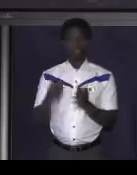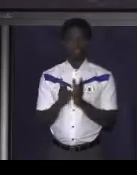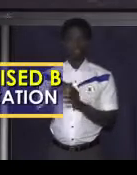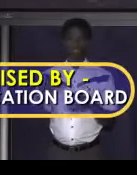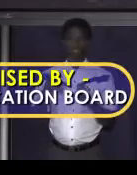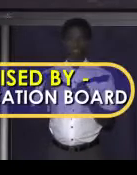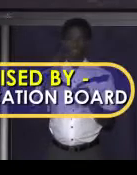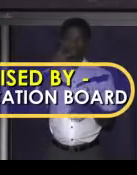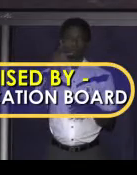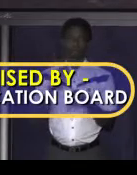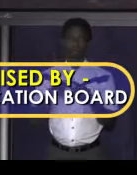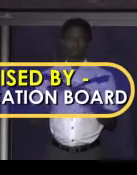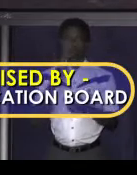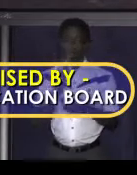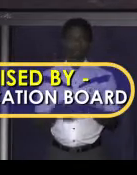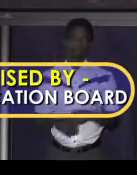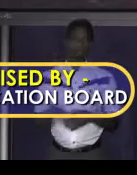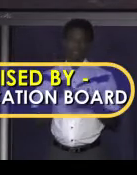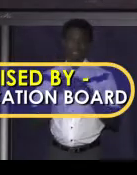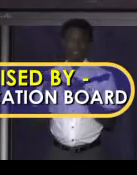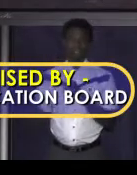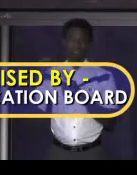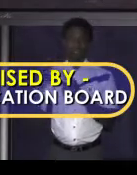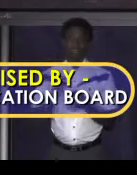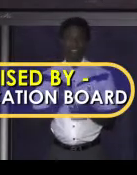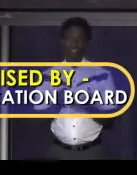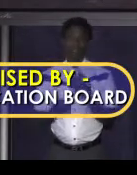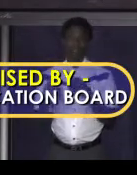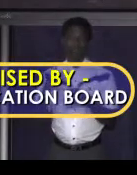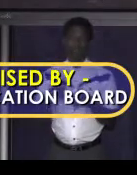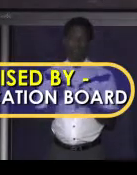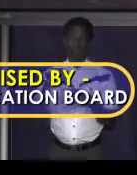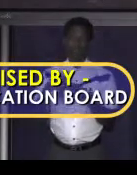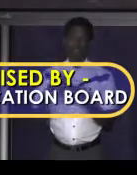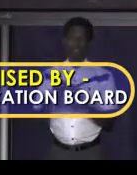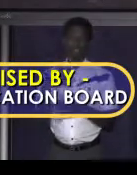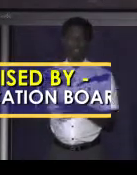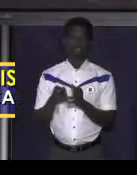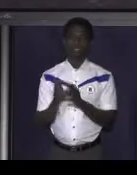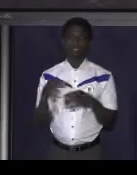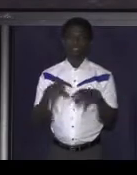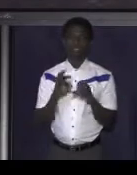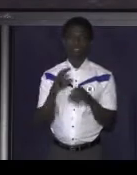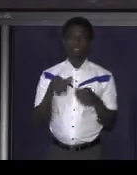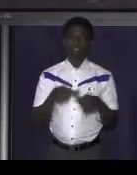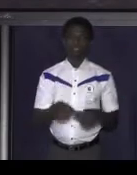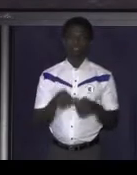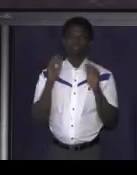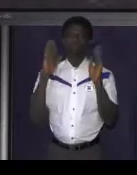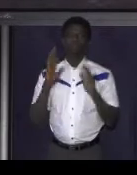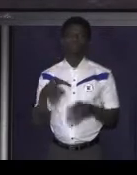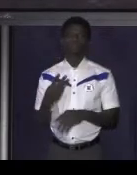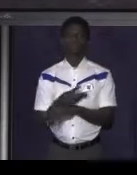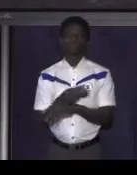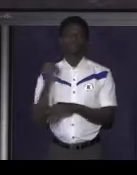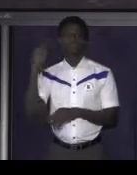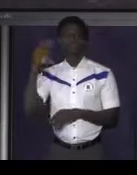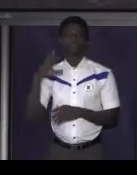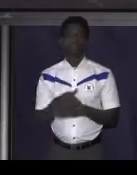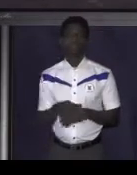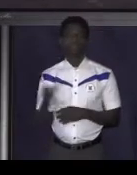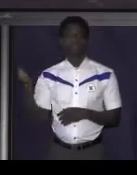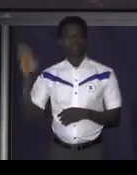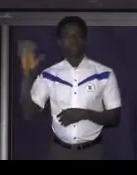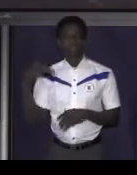which promises to be engaging. Till I come your way in the next revision class, remain wonderful